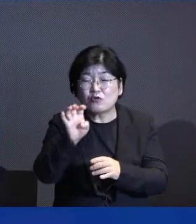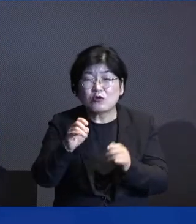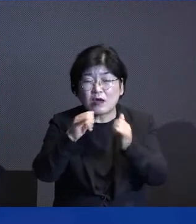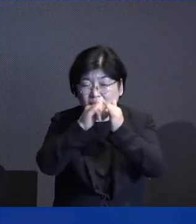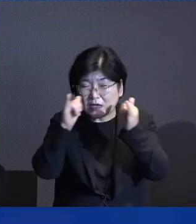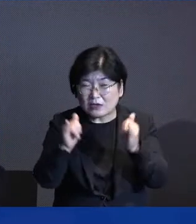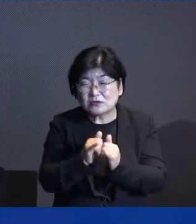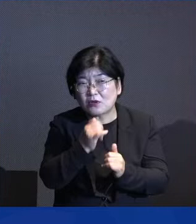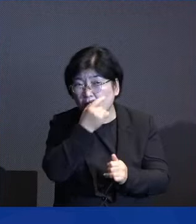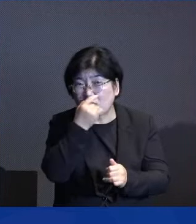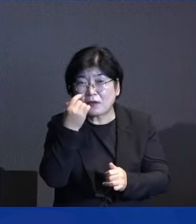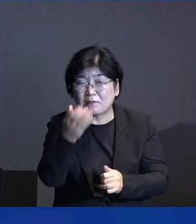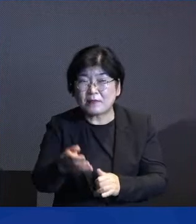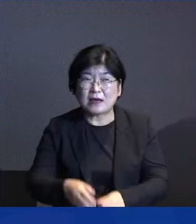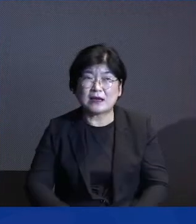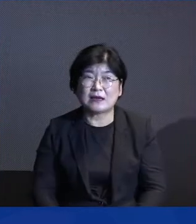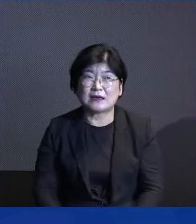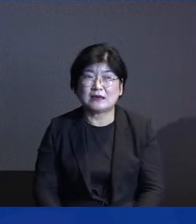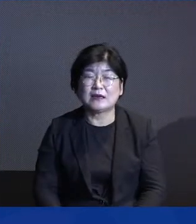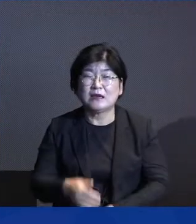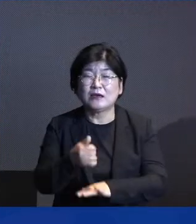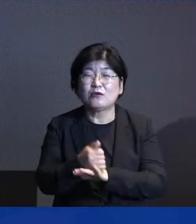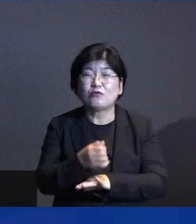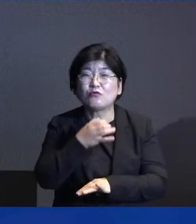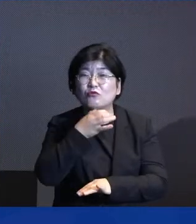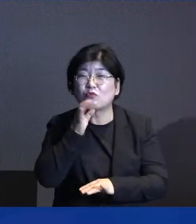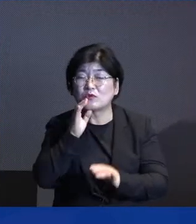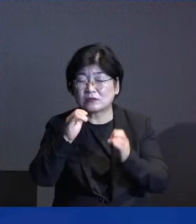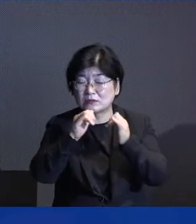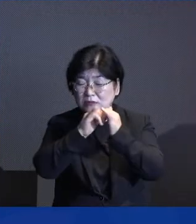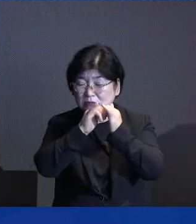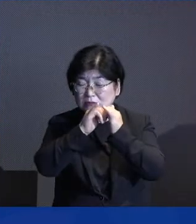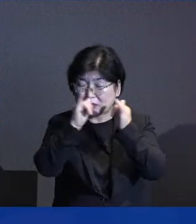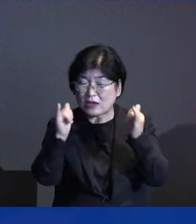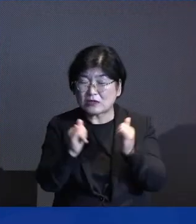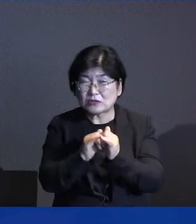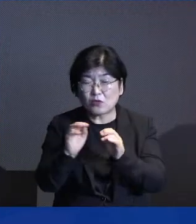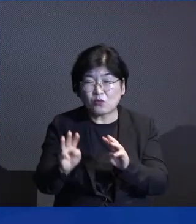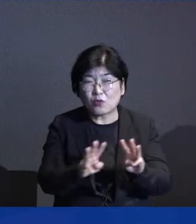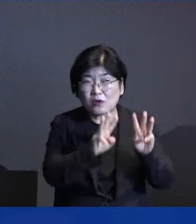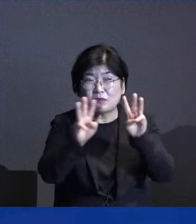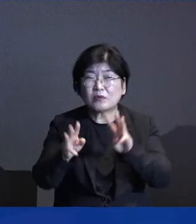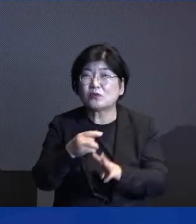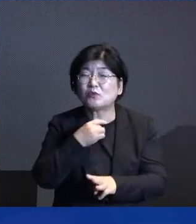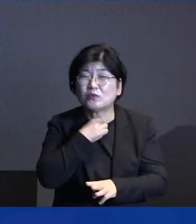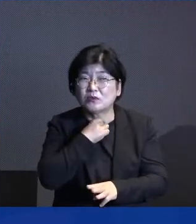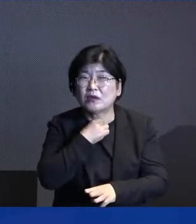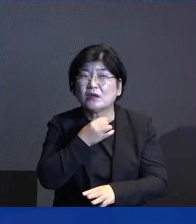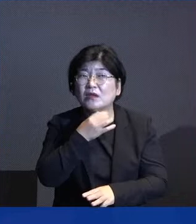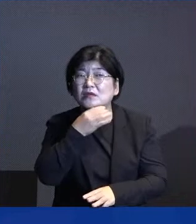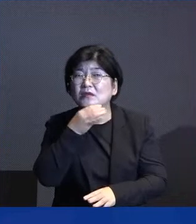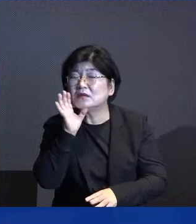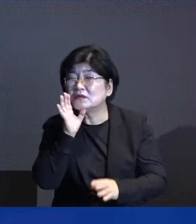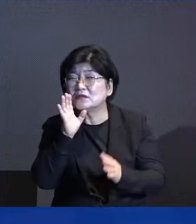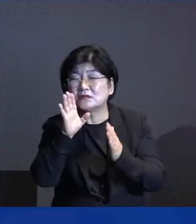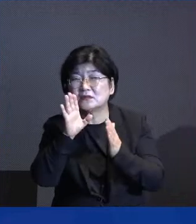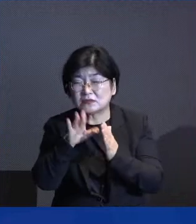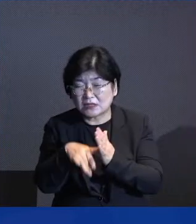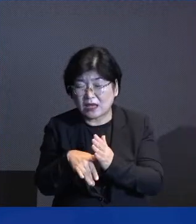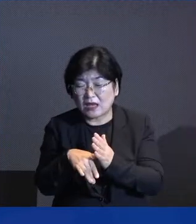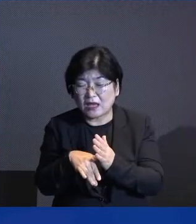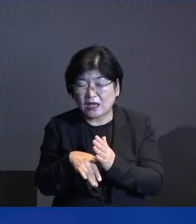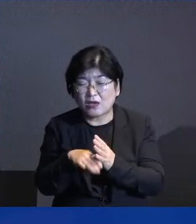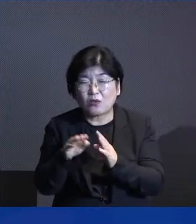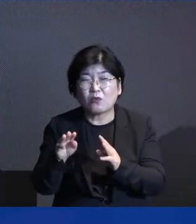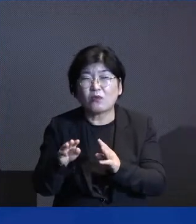psychological well-being of older adults, we need to tackle social exclusion in later life. And to do so, we need to